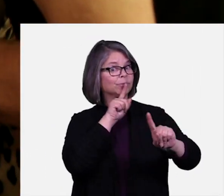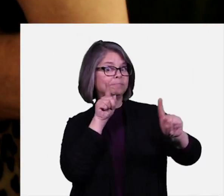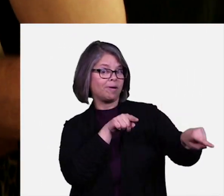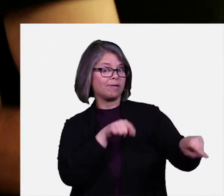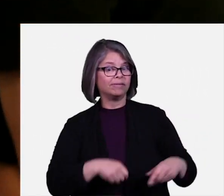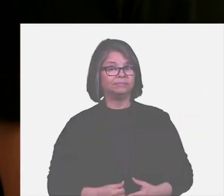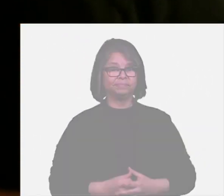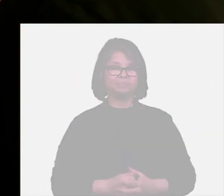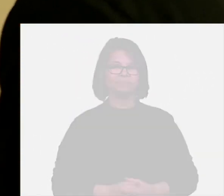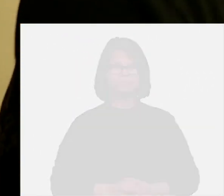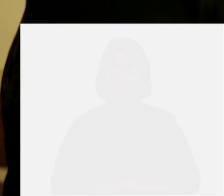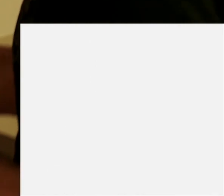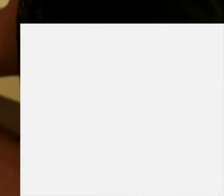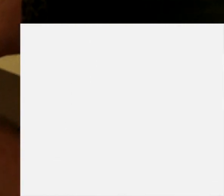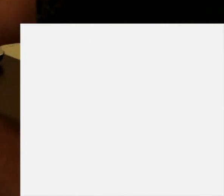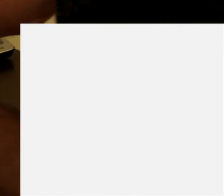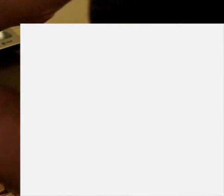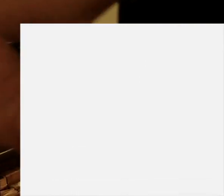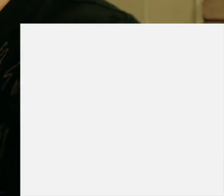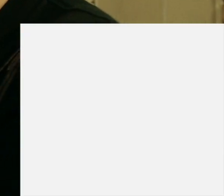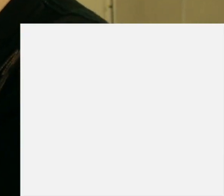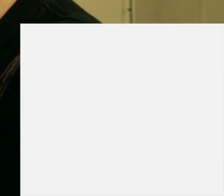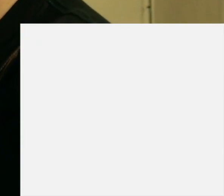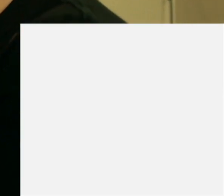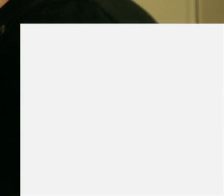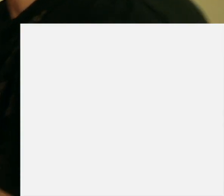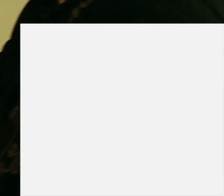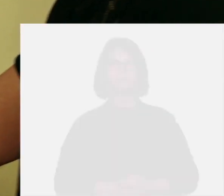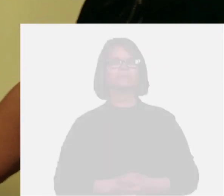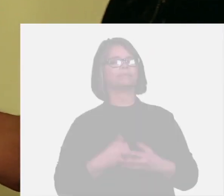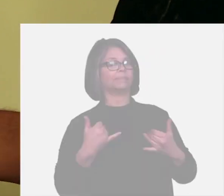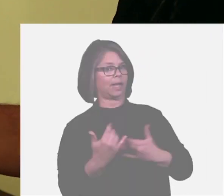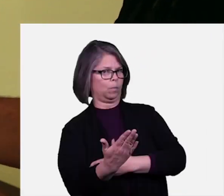to respond to these types of situations. In the morning.